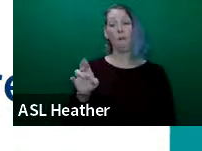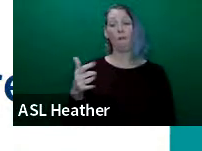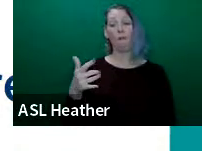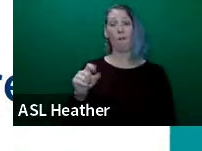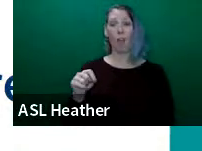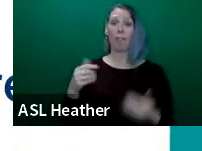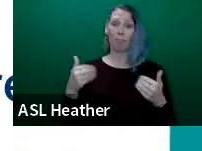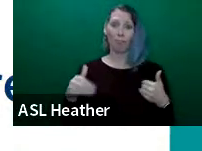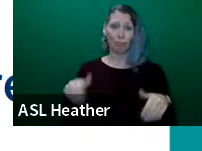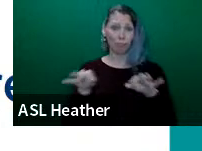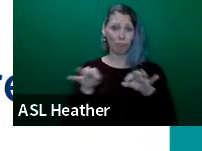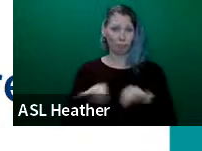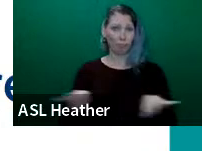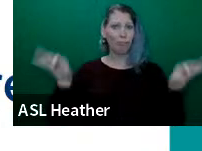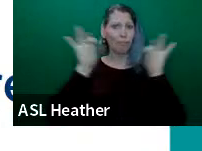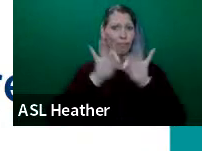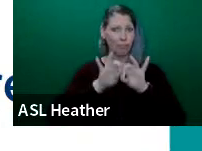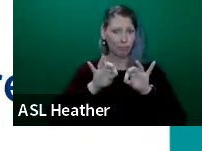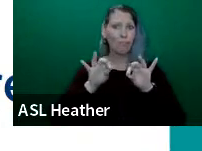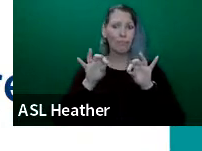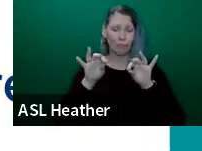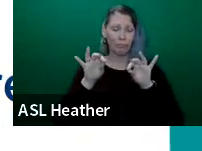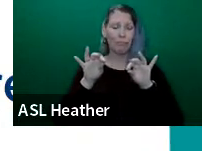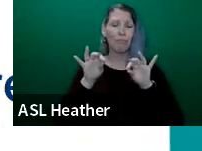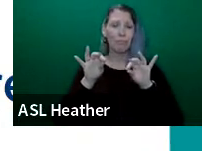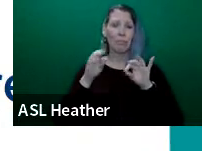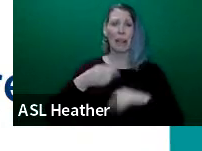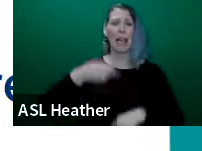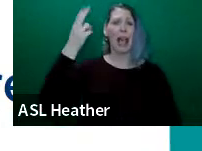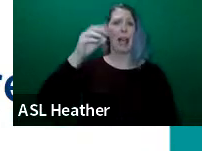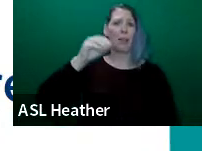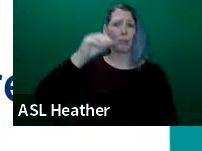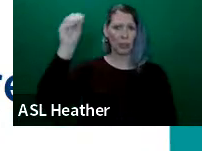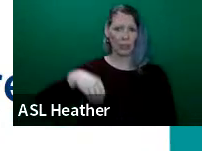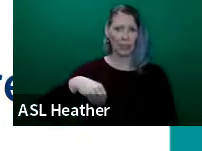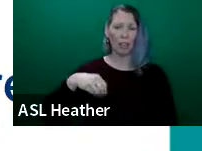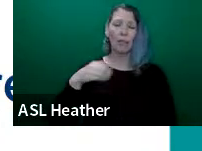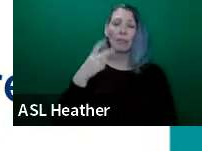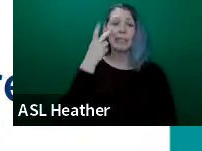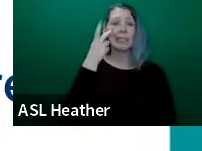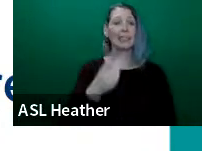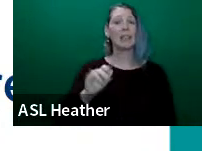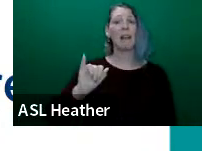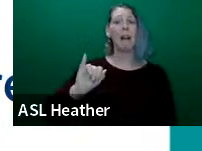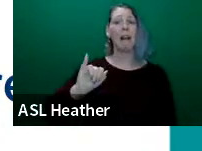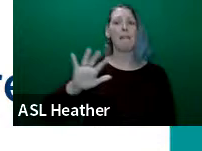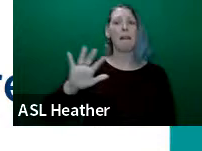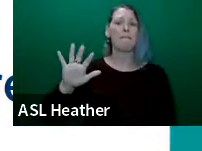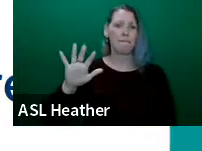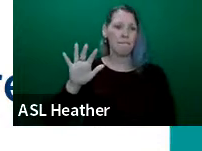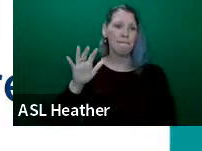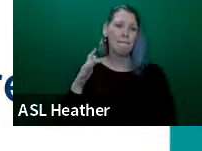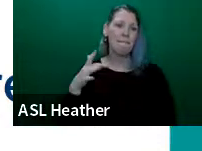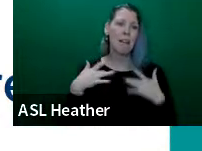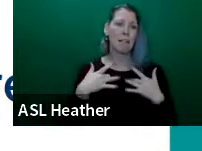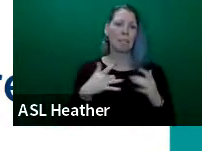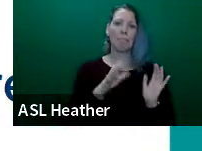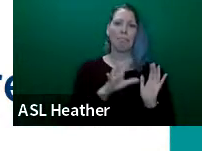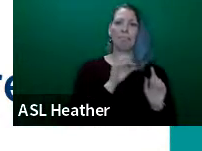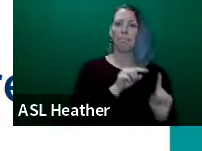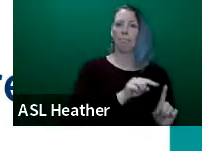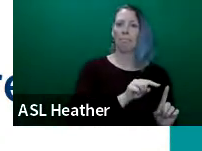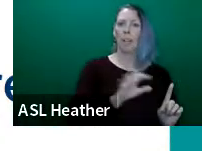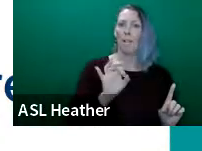critical component. Those are high general percentages. And you can see that I-5 is kind of the corridor of choice for